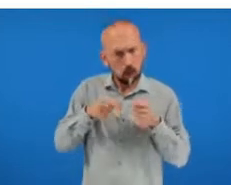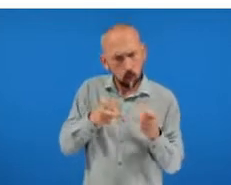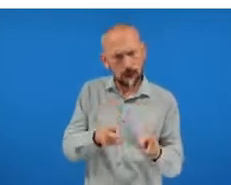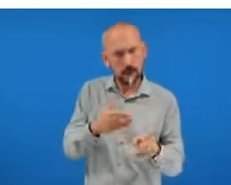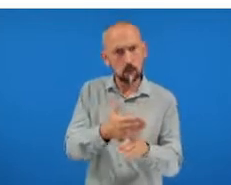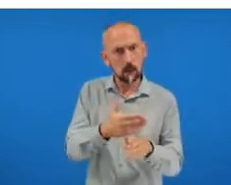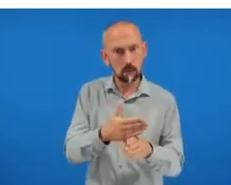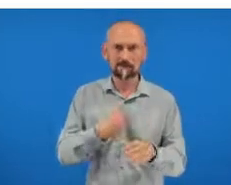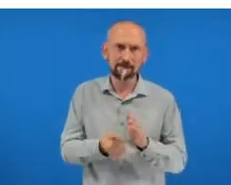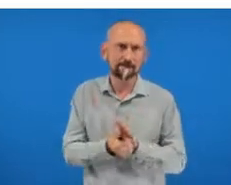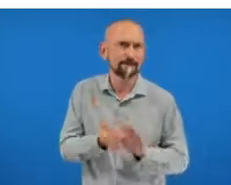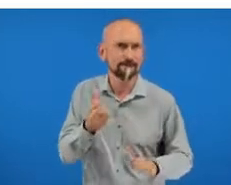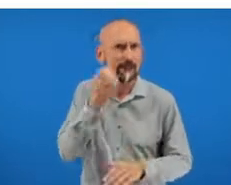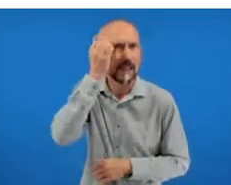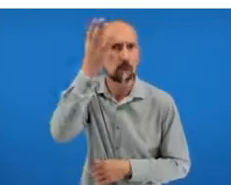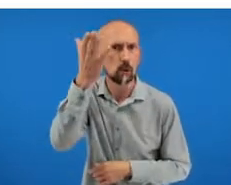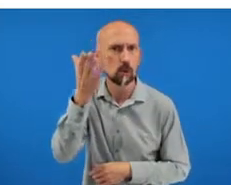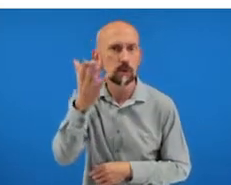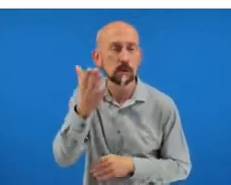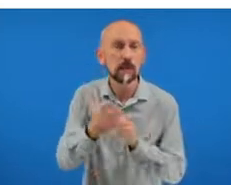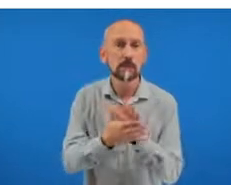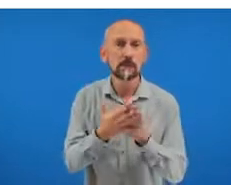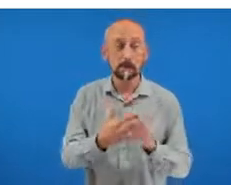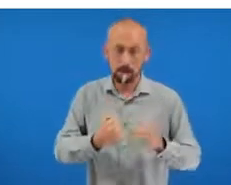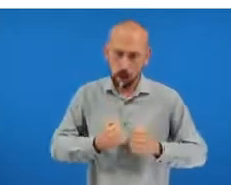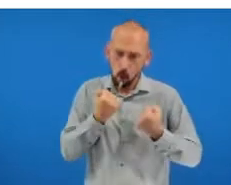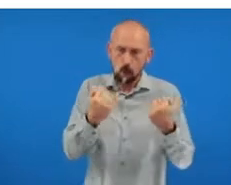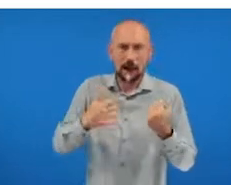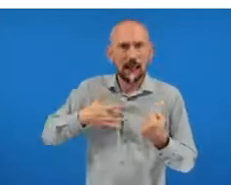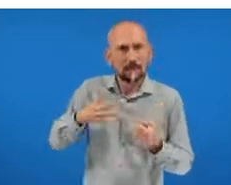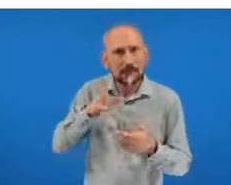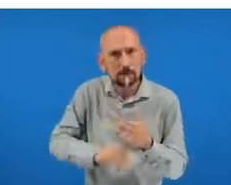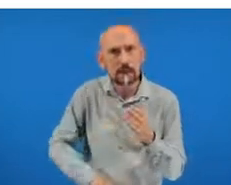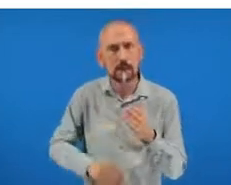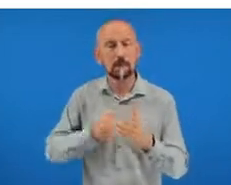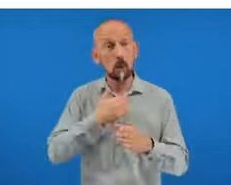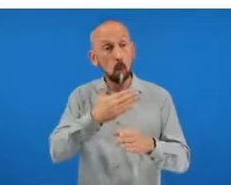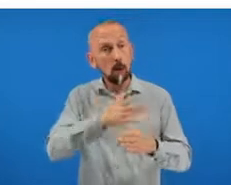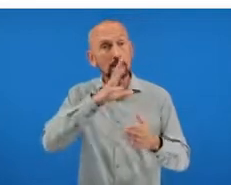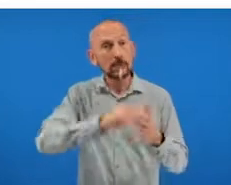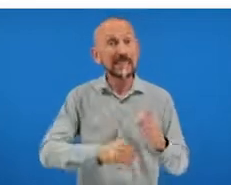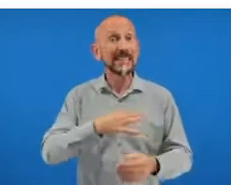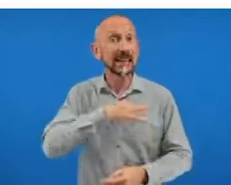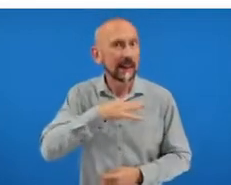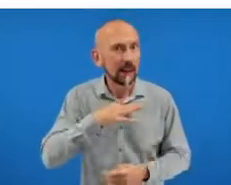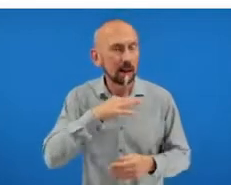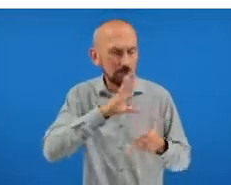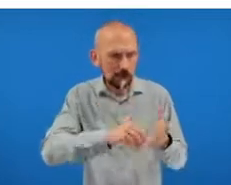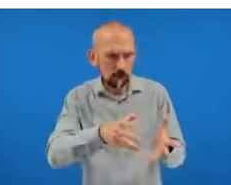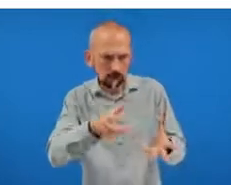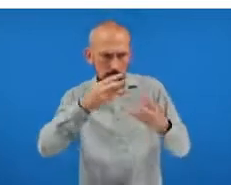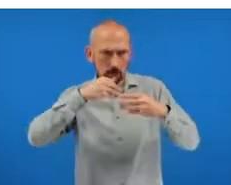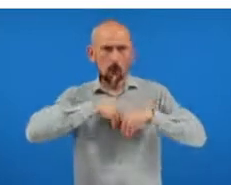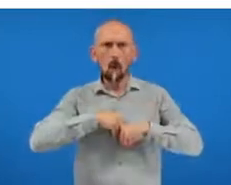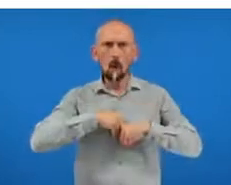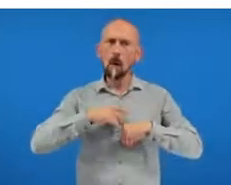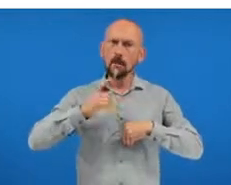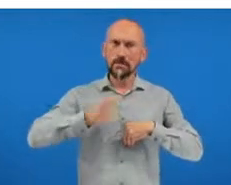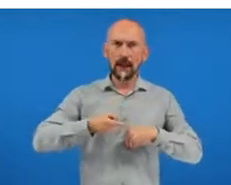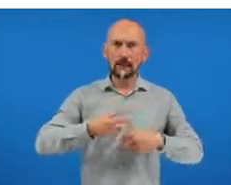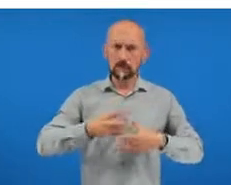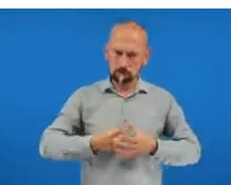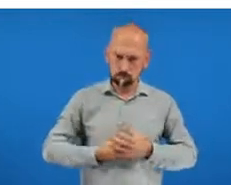work experiences, and my clinical experiences make me the person that I am and make me the clinician that I am.